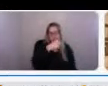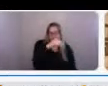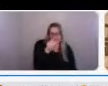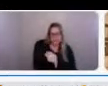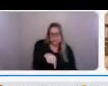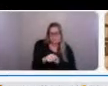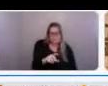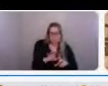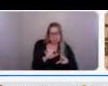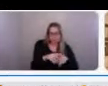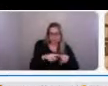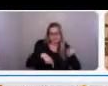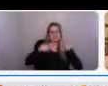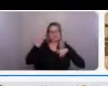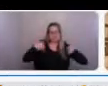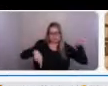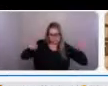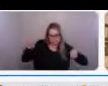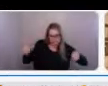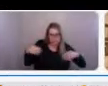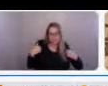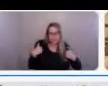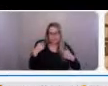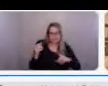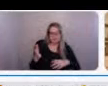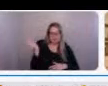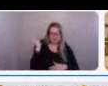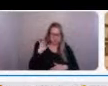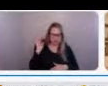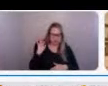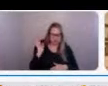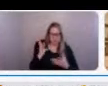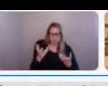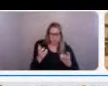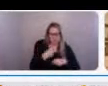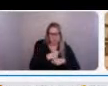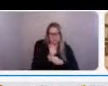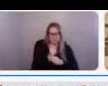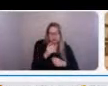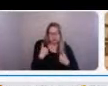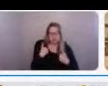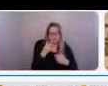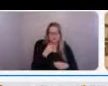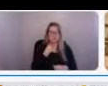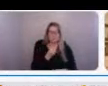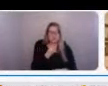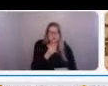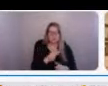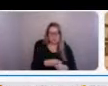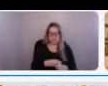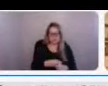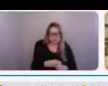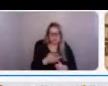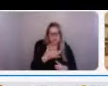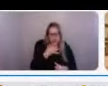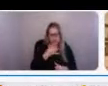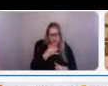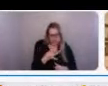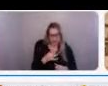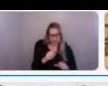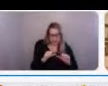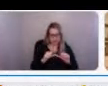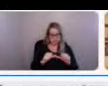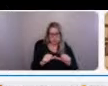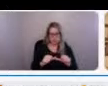diverse than it has been in previous years and i want to make sure that we have a voice uh and i like to keep